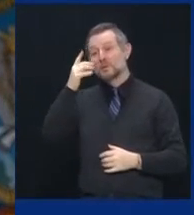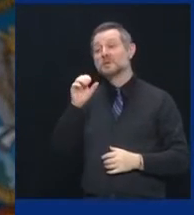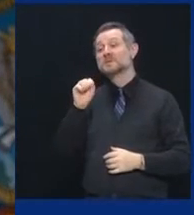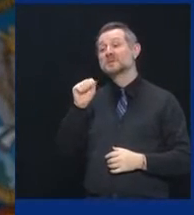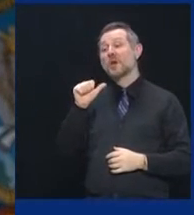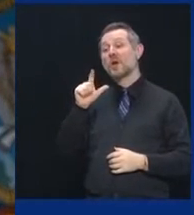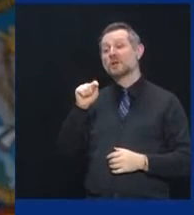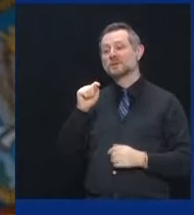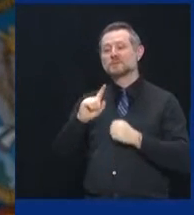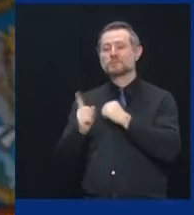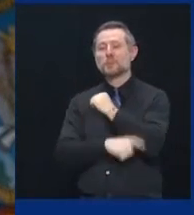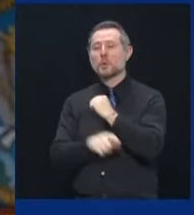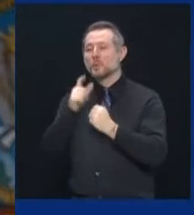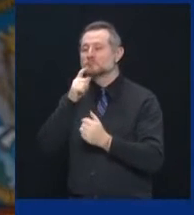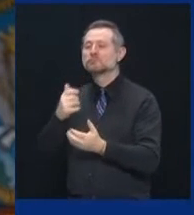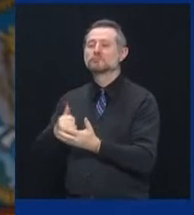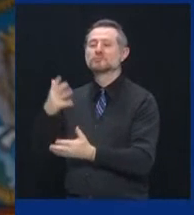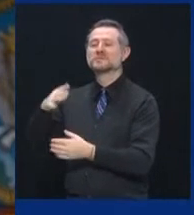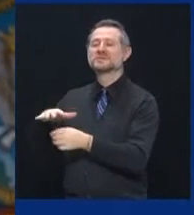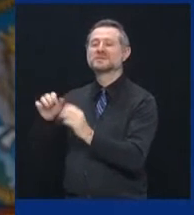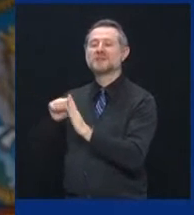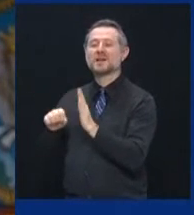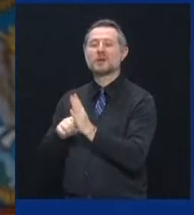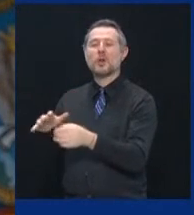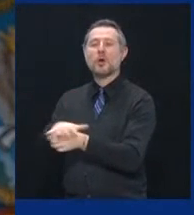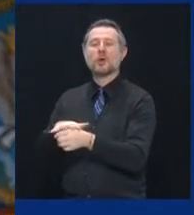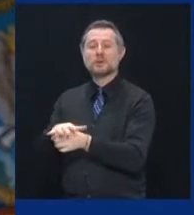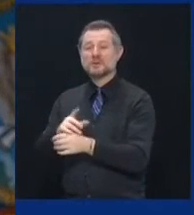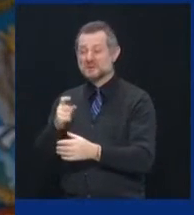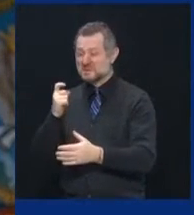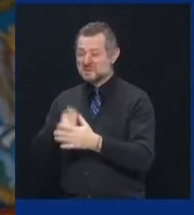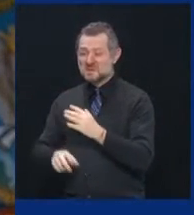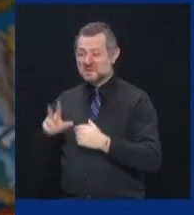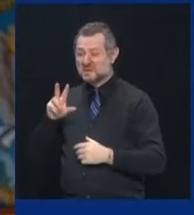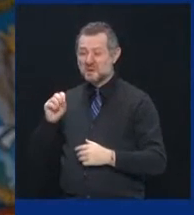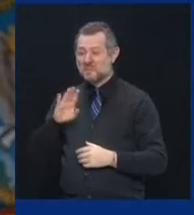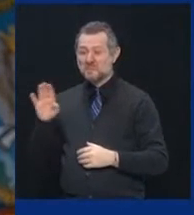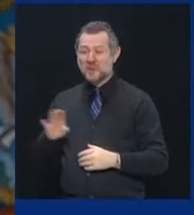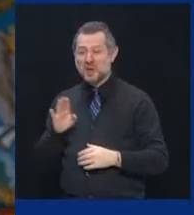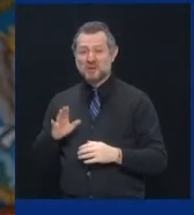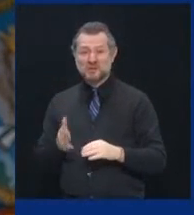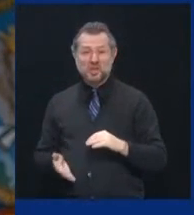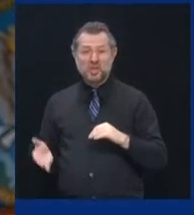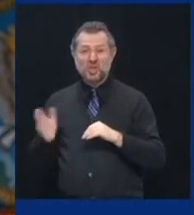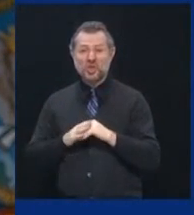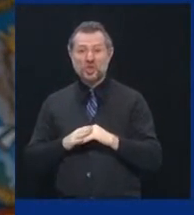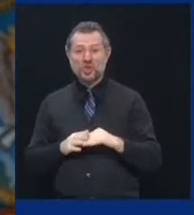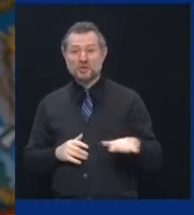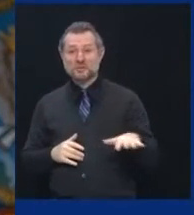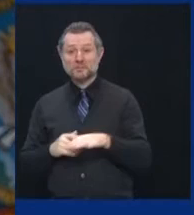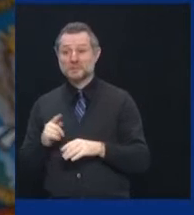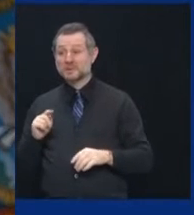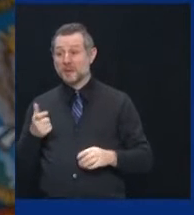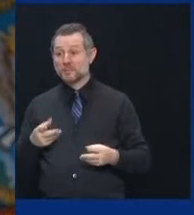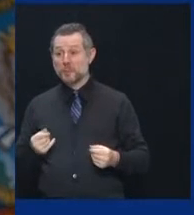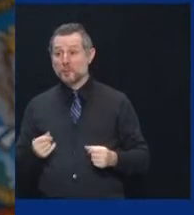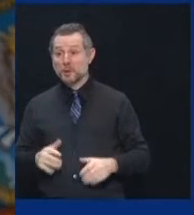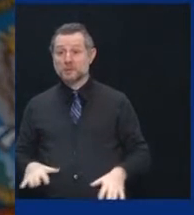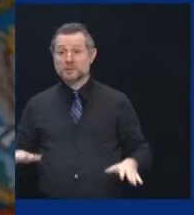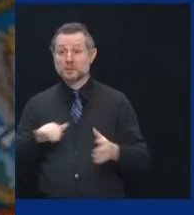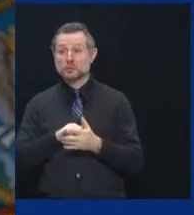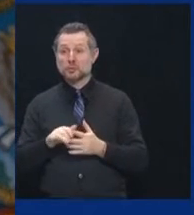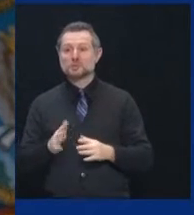billion more over 3 years. It increased property taxes on hardworking New Yorkers